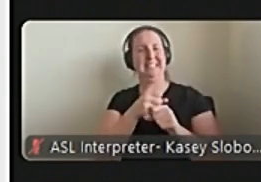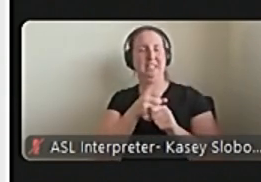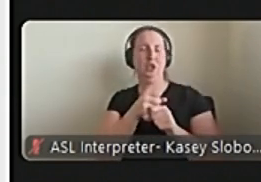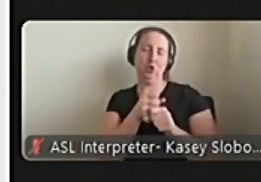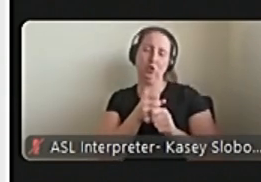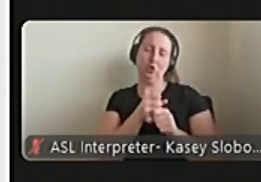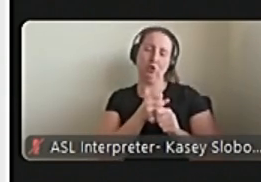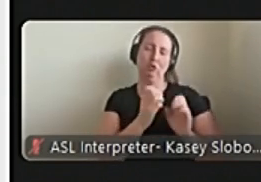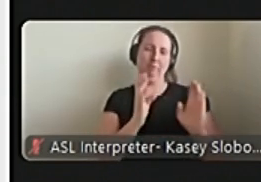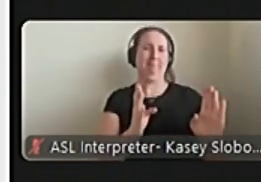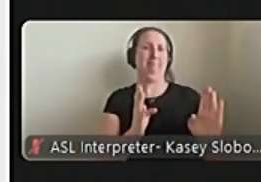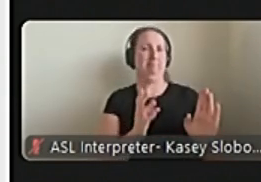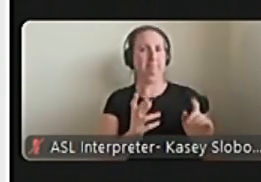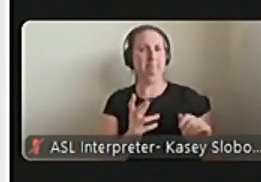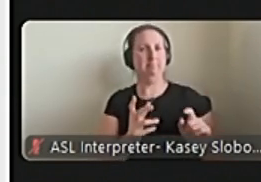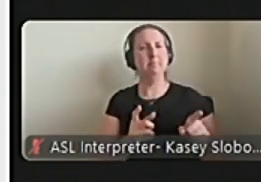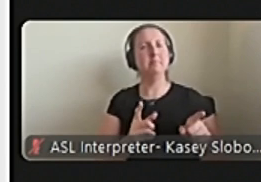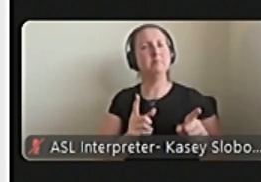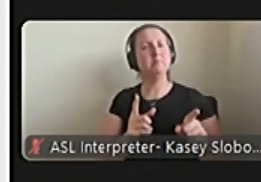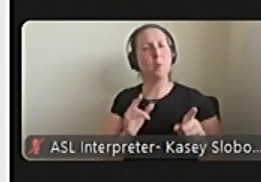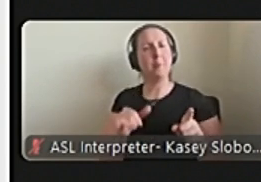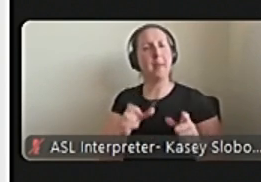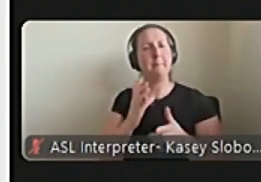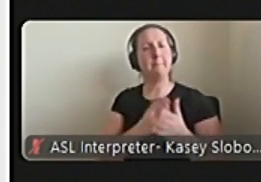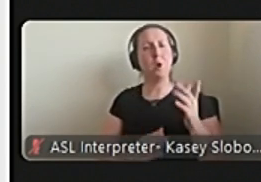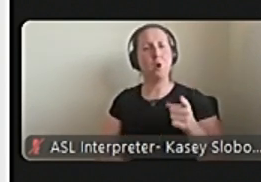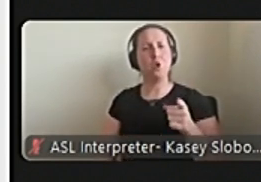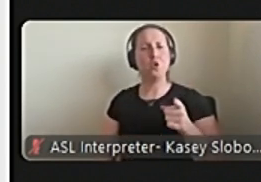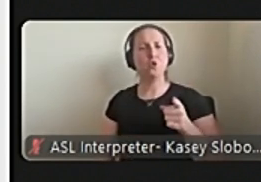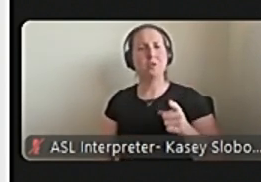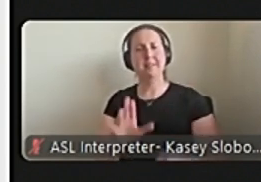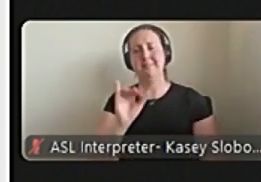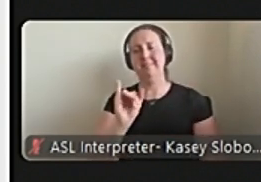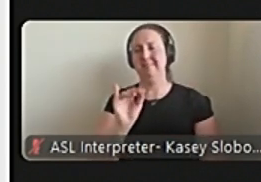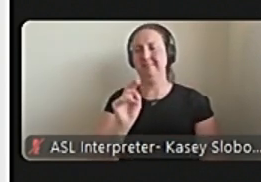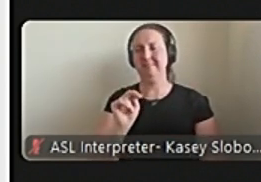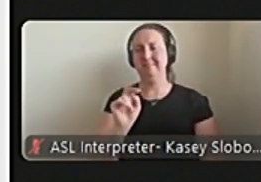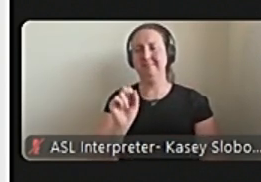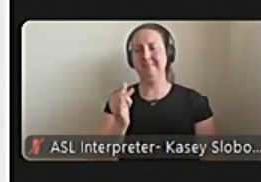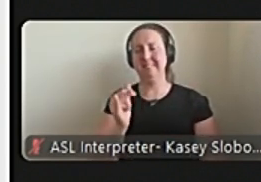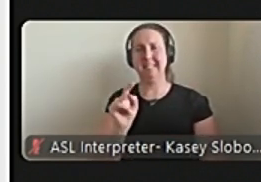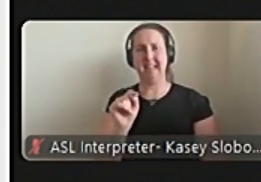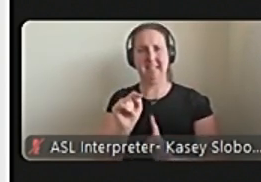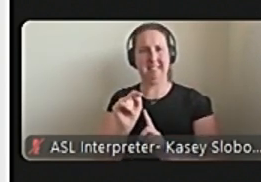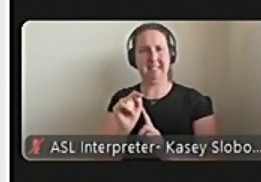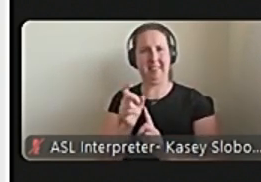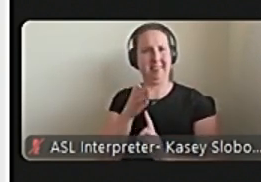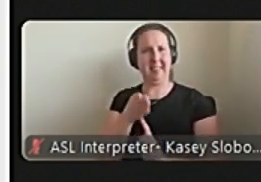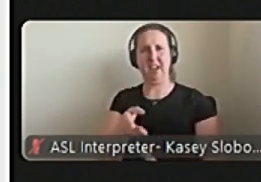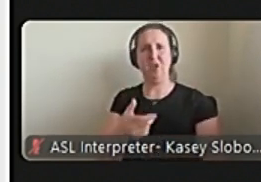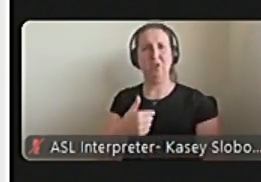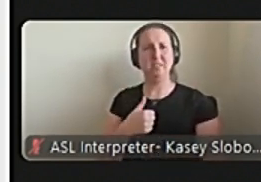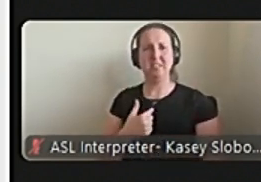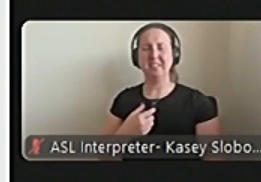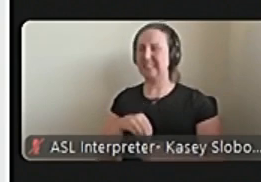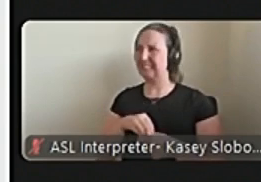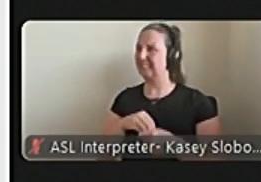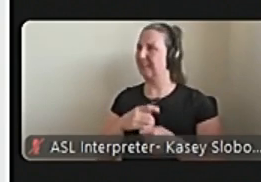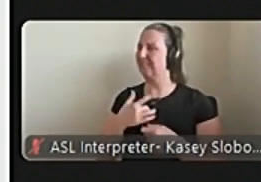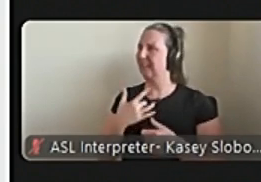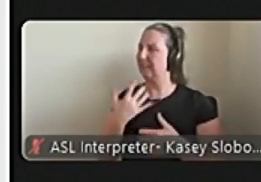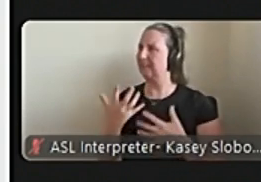And this is the part that, you know, the insight is still there. What's going on with me? You know,